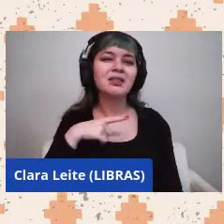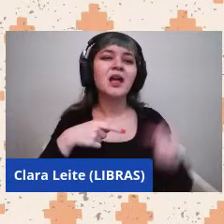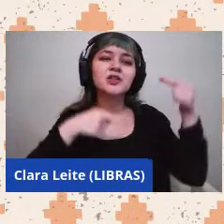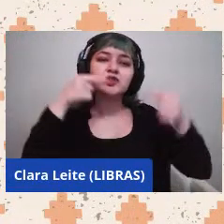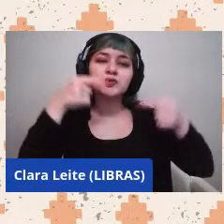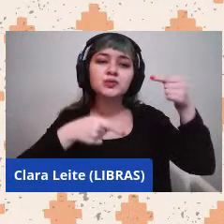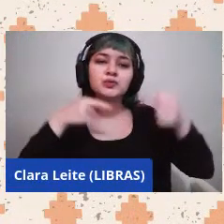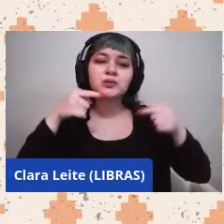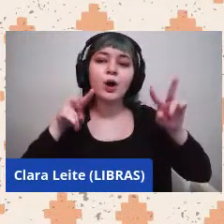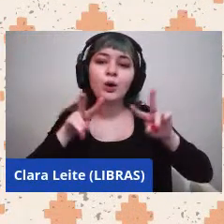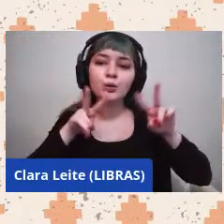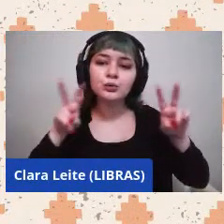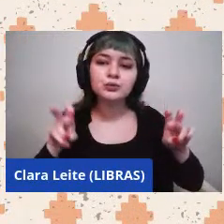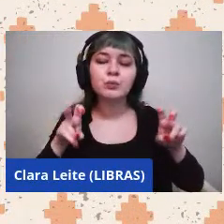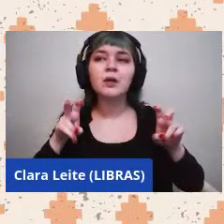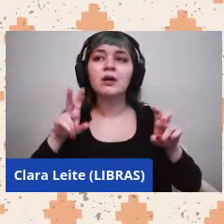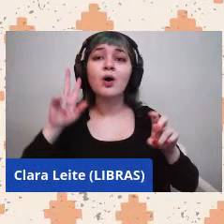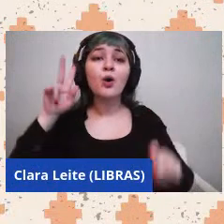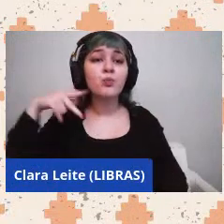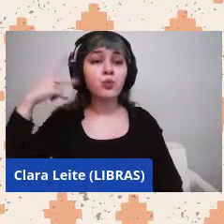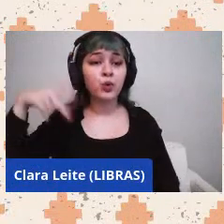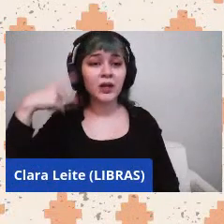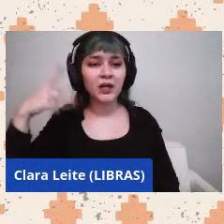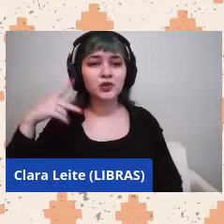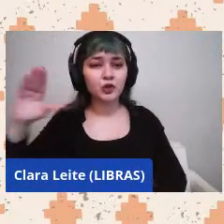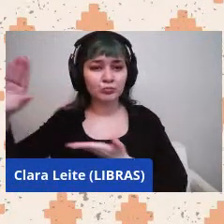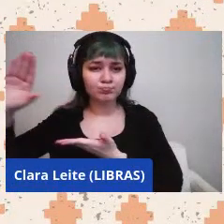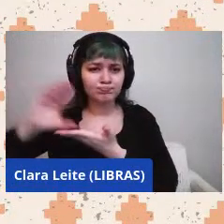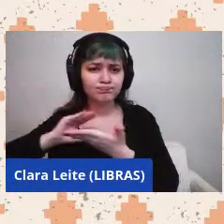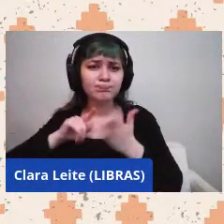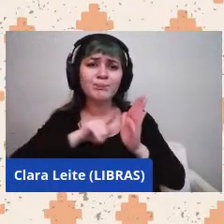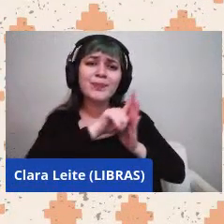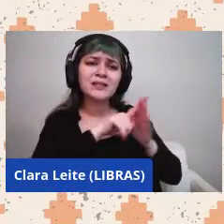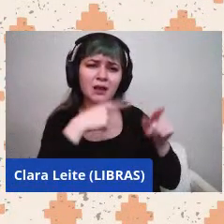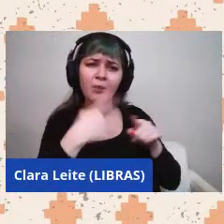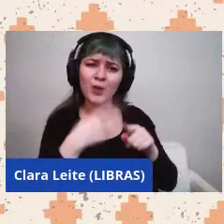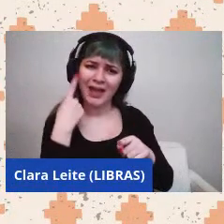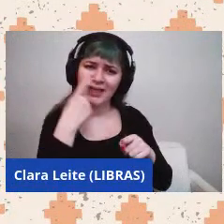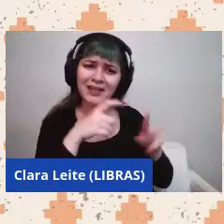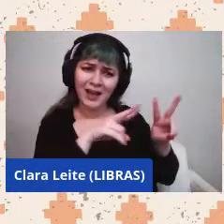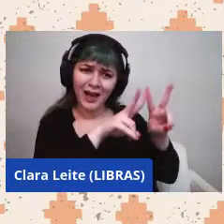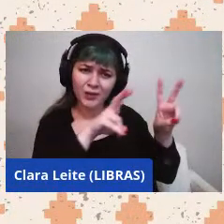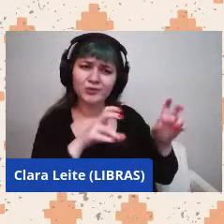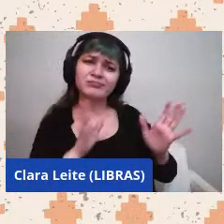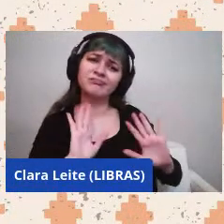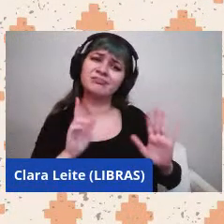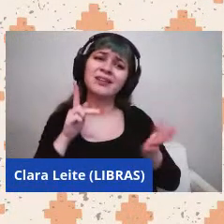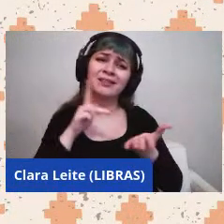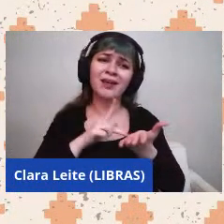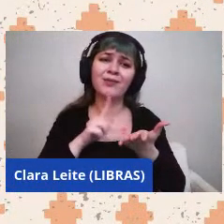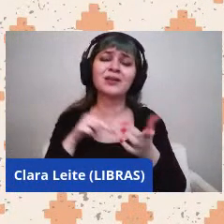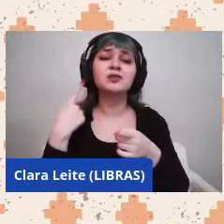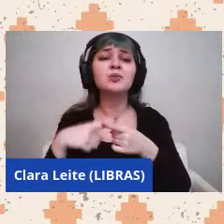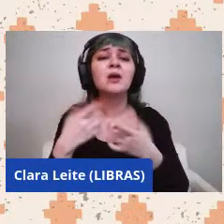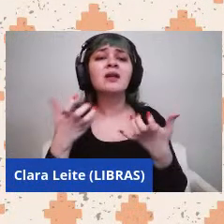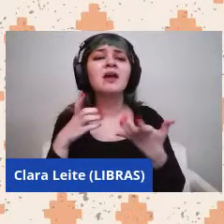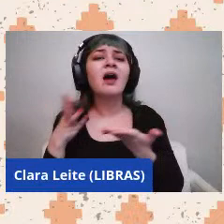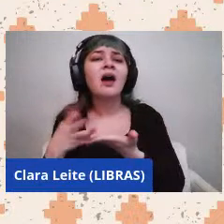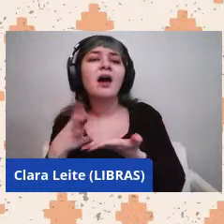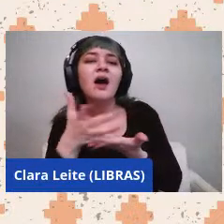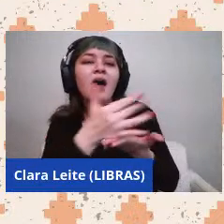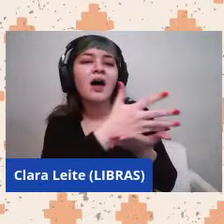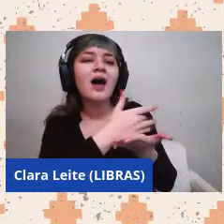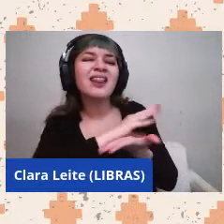that politicians sometimes commission research, not because they're genuinely interested in the topic, but because they want to get data to back